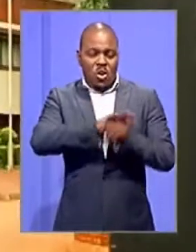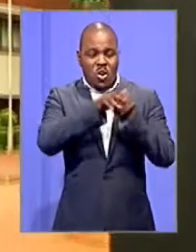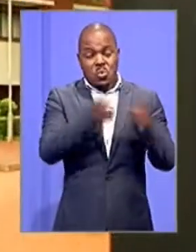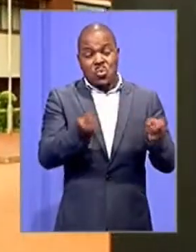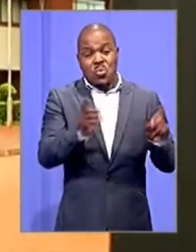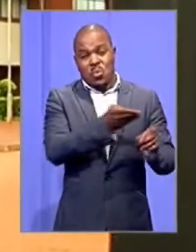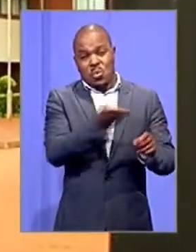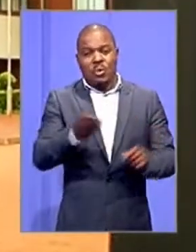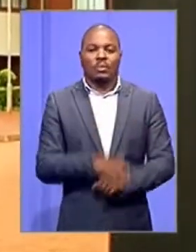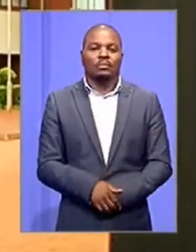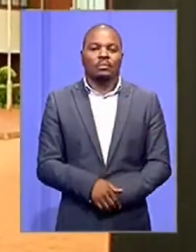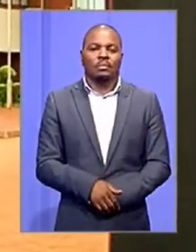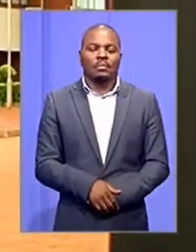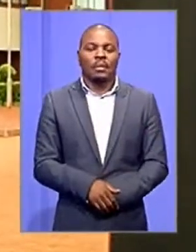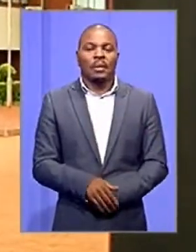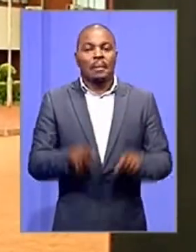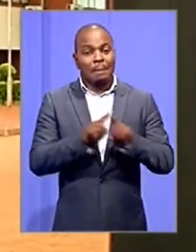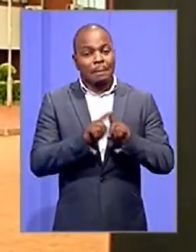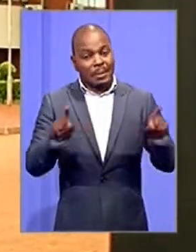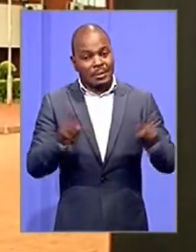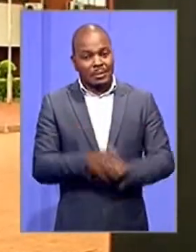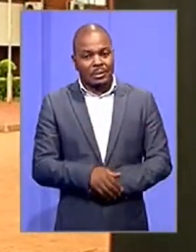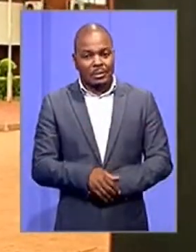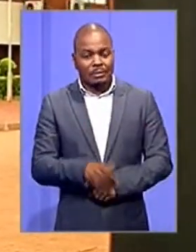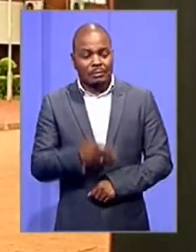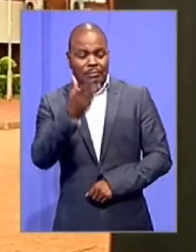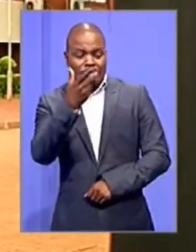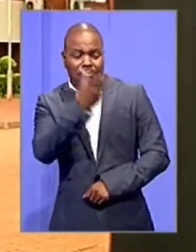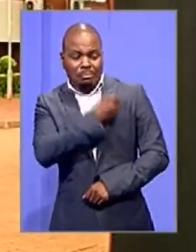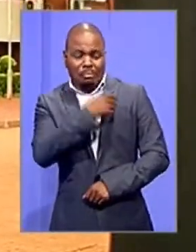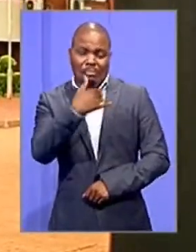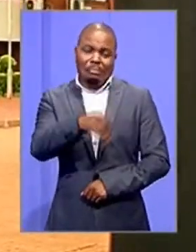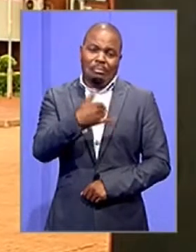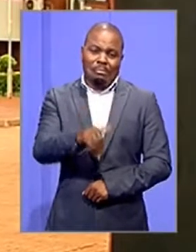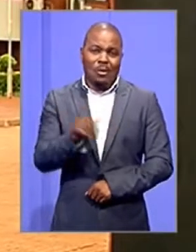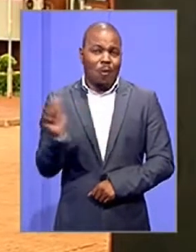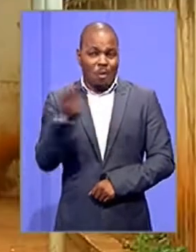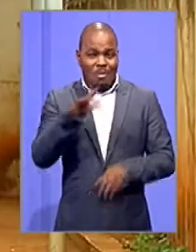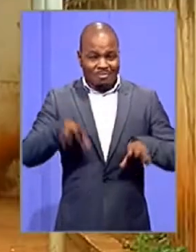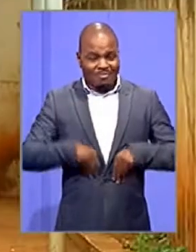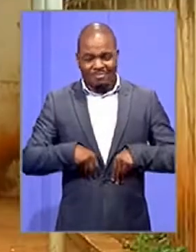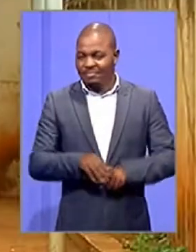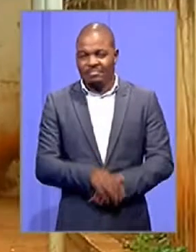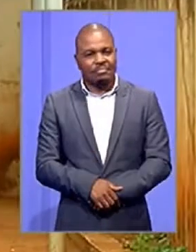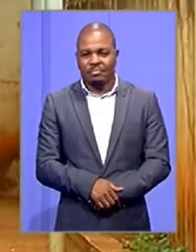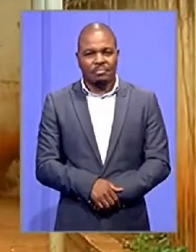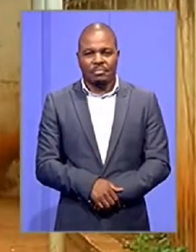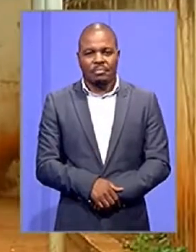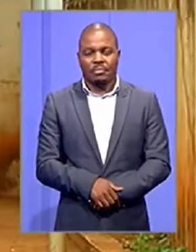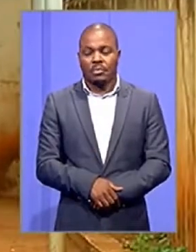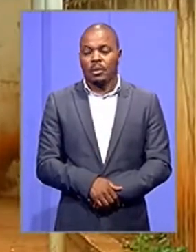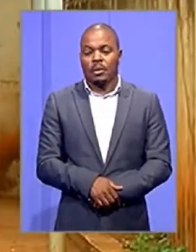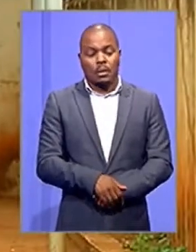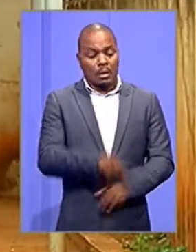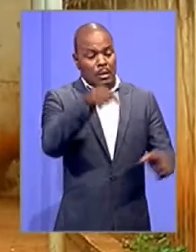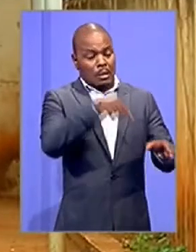COVID-19. Efela botlhoko bja tšhwana le getleng ga se bja mang le mang. The decision was not